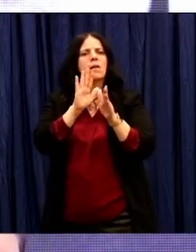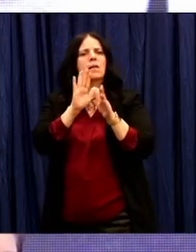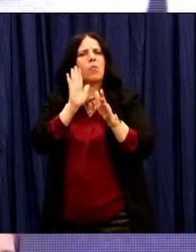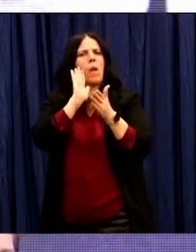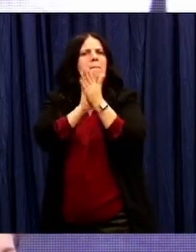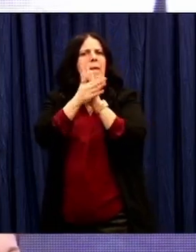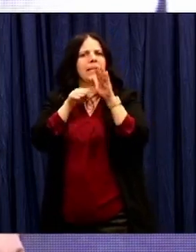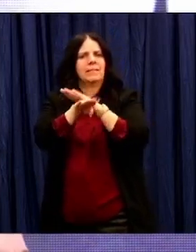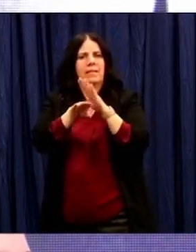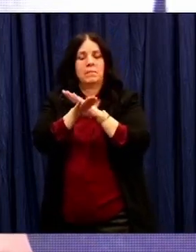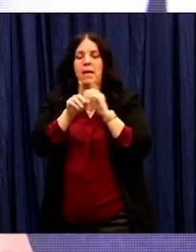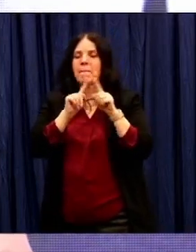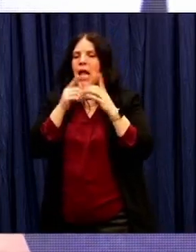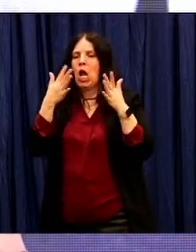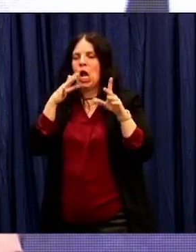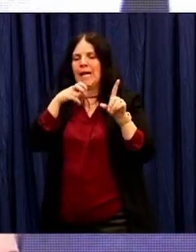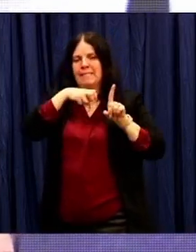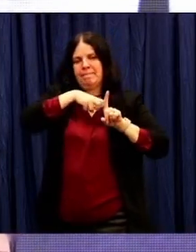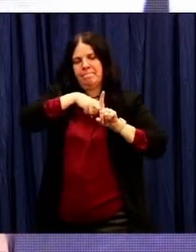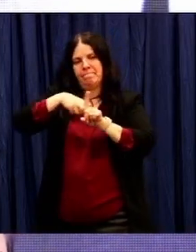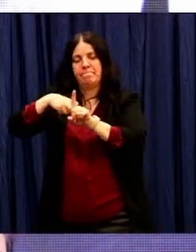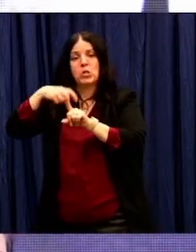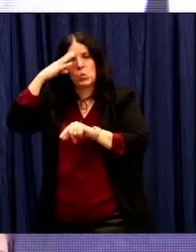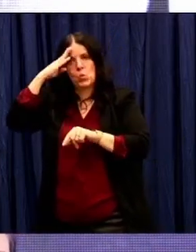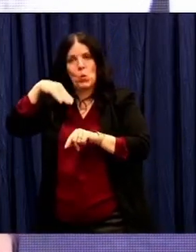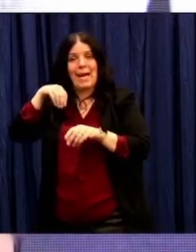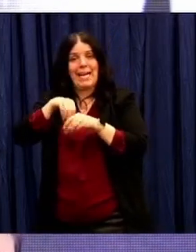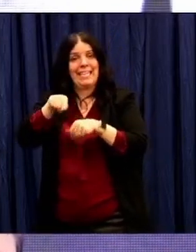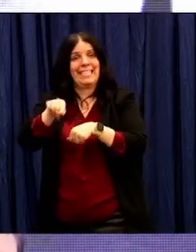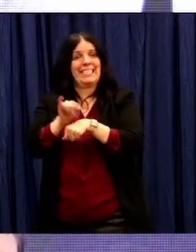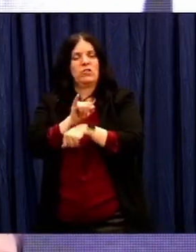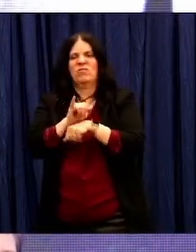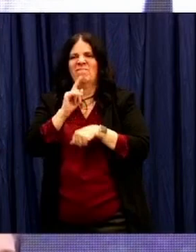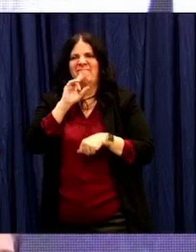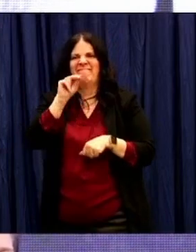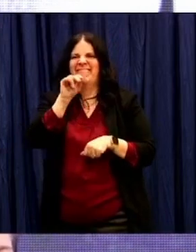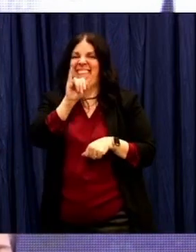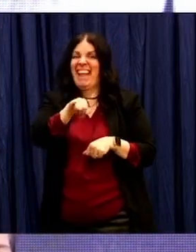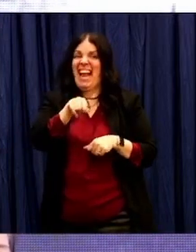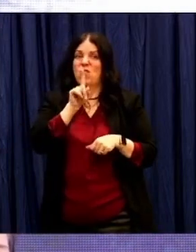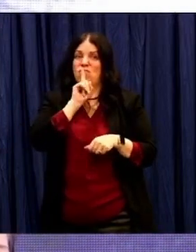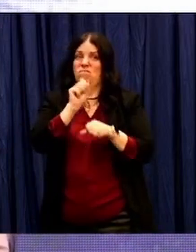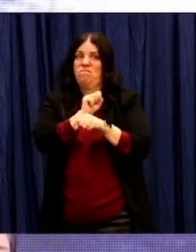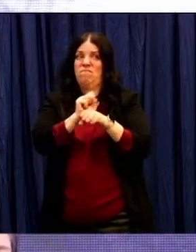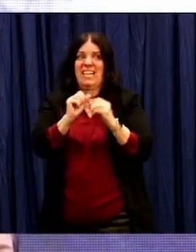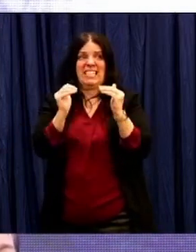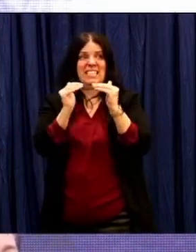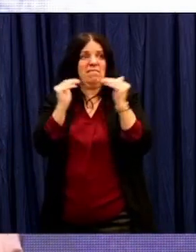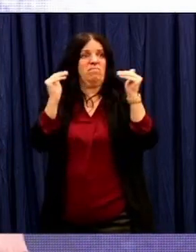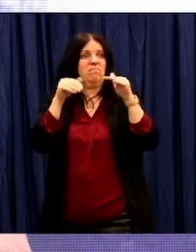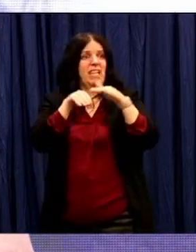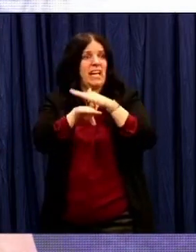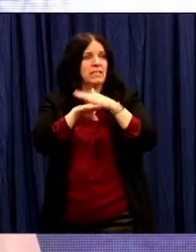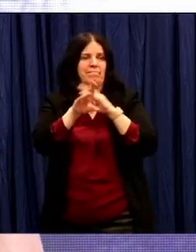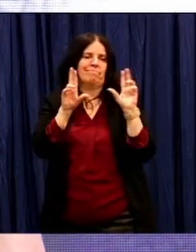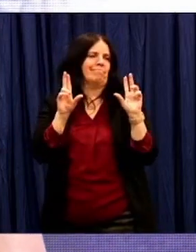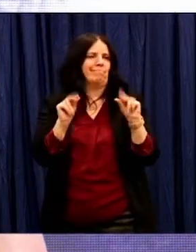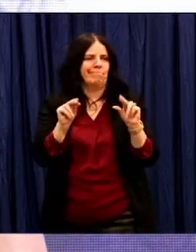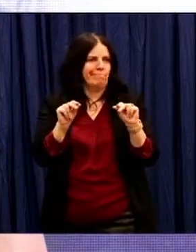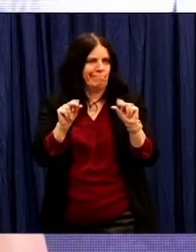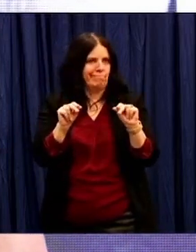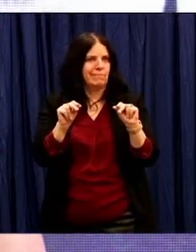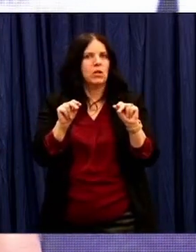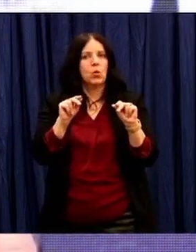However, it has been known in the industry for quite some time that that does not provide equal access. access, that in fact it tends